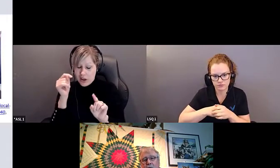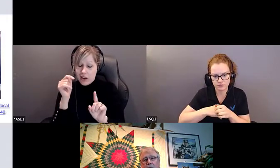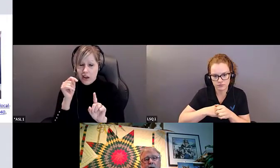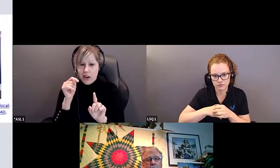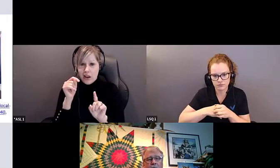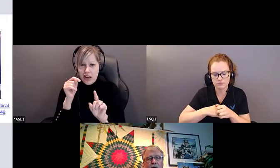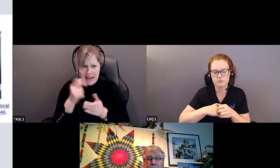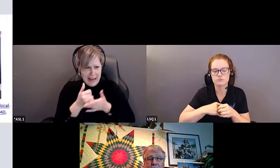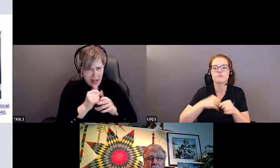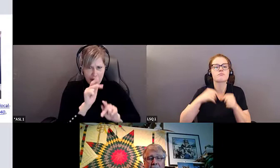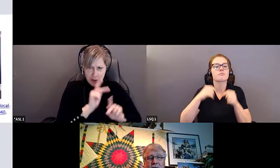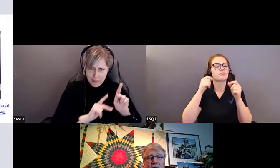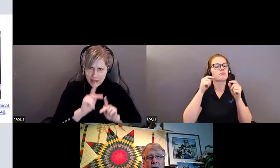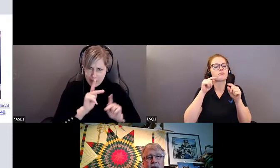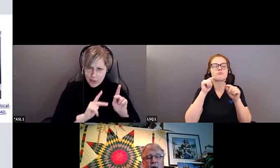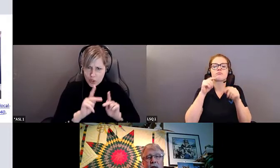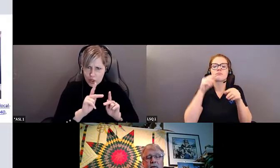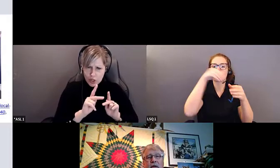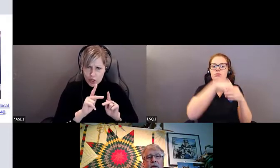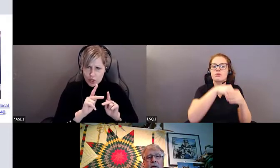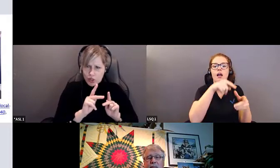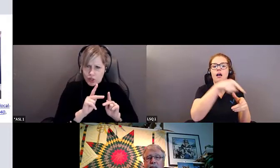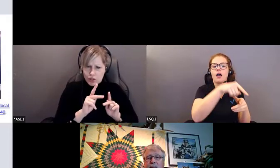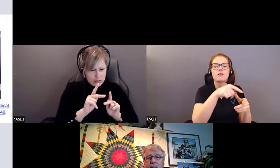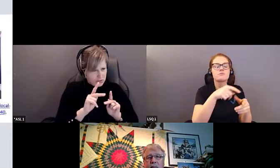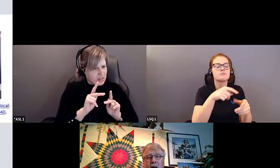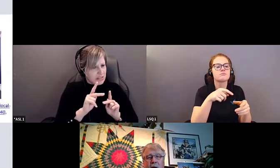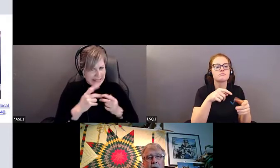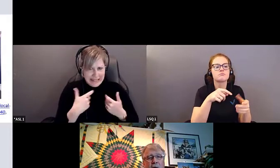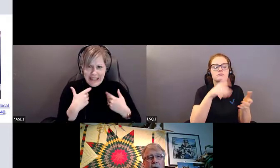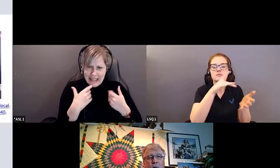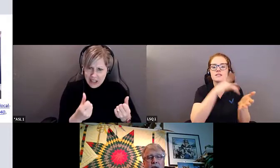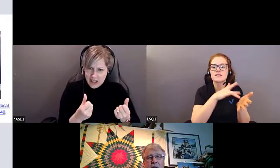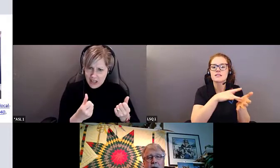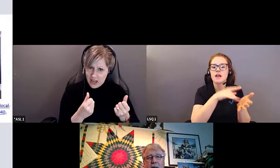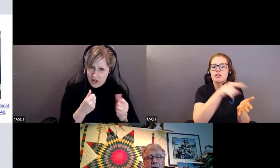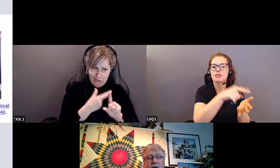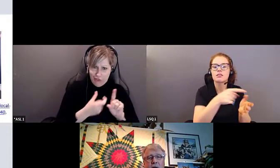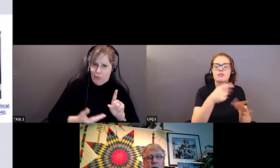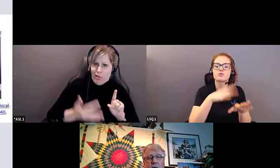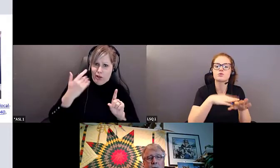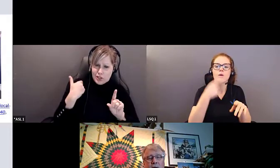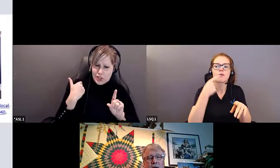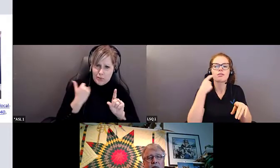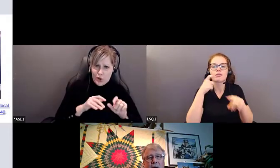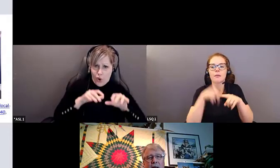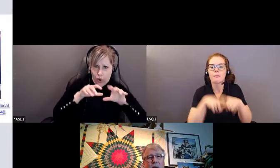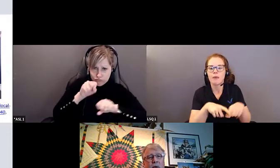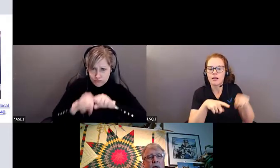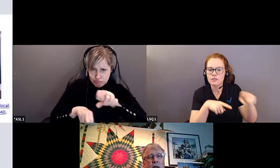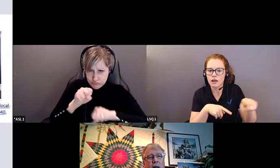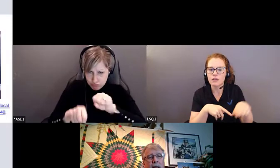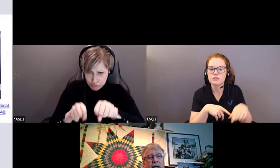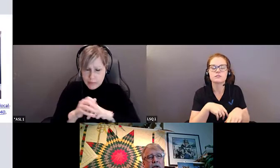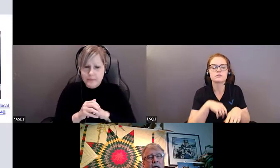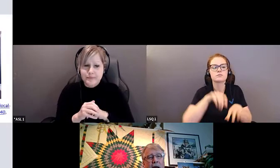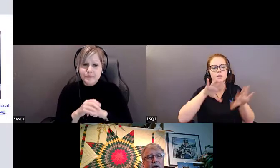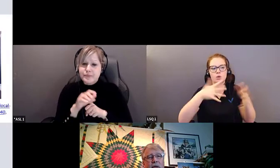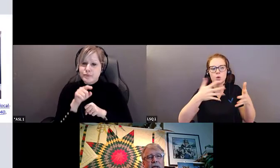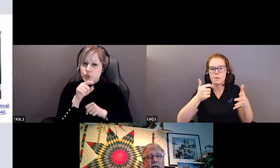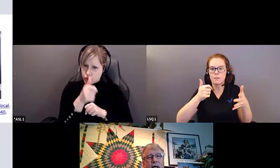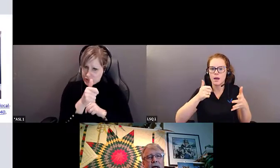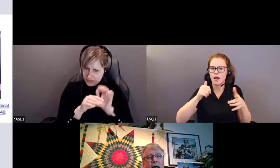in their healing from the impacts of colonization. When she did this and created this manual,